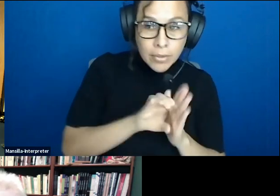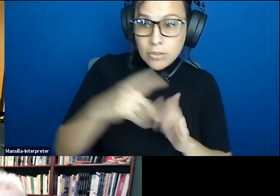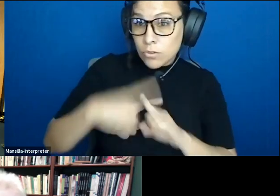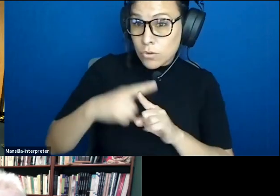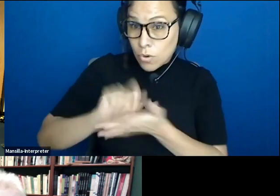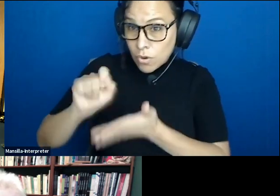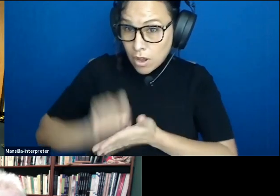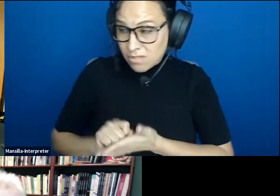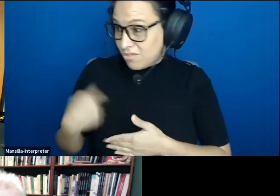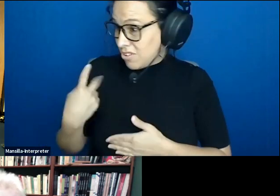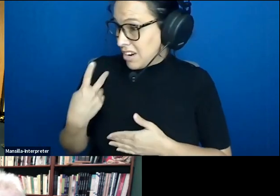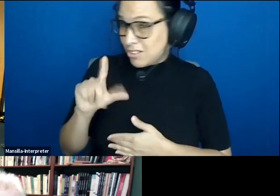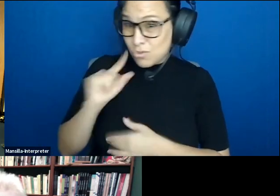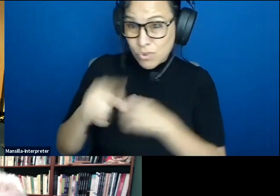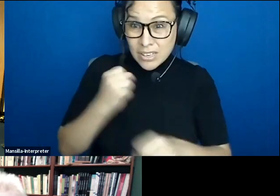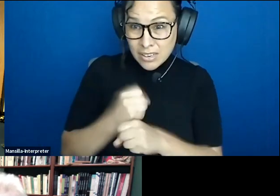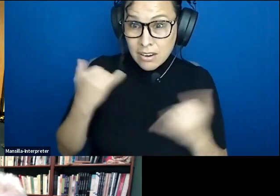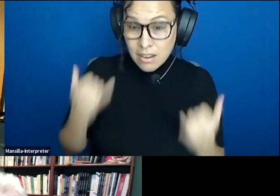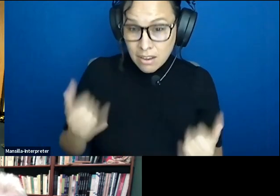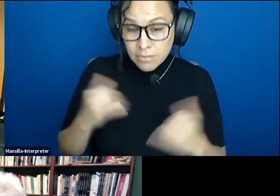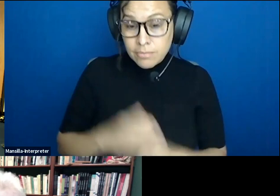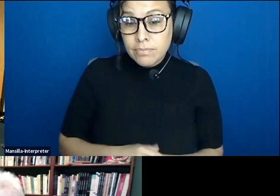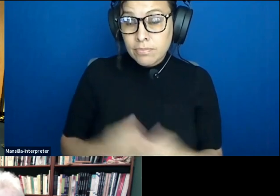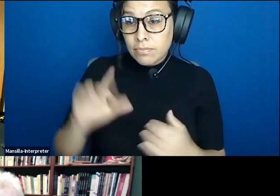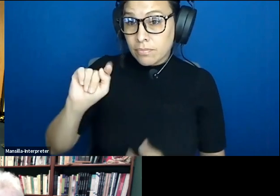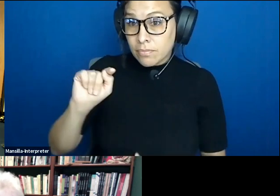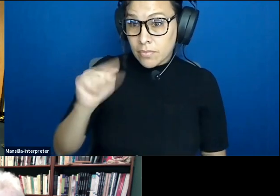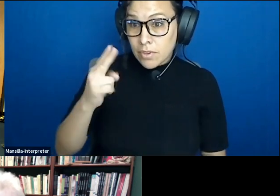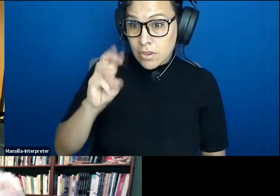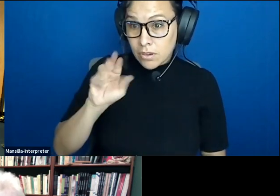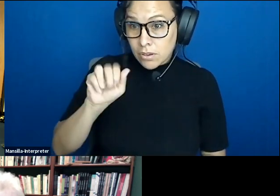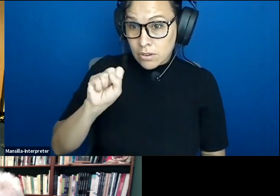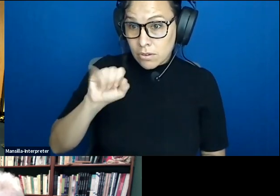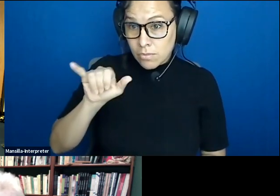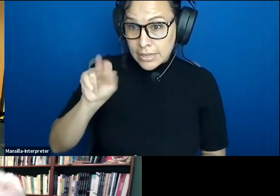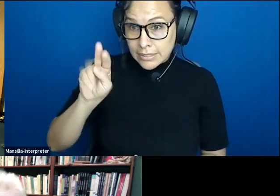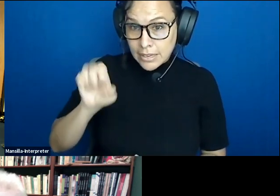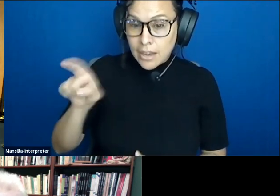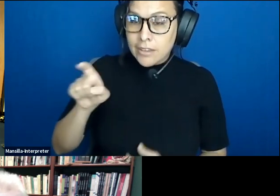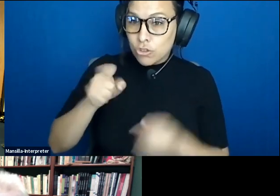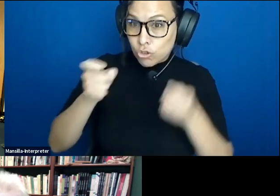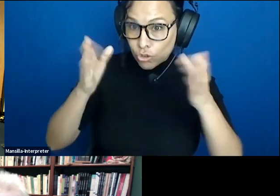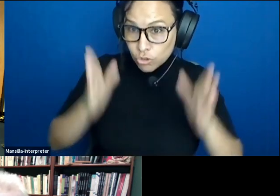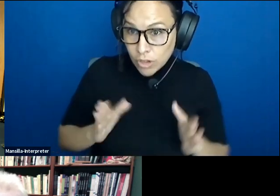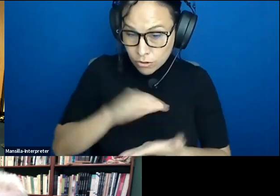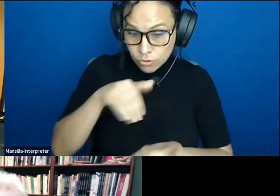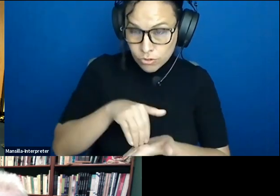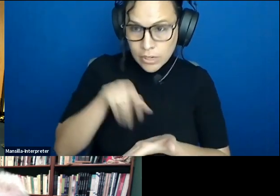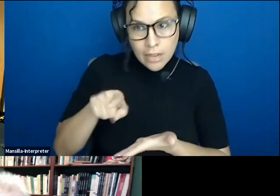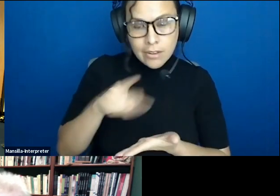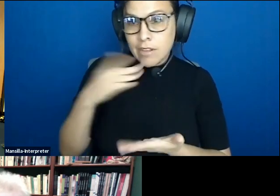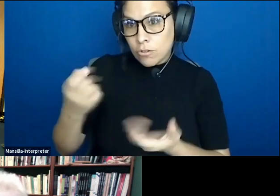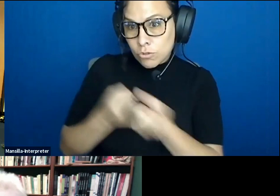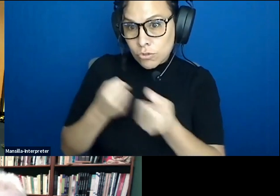two decades now. Tomas Jane is the center's director, and I thank him for his support.